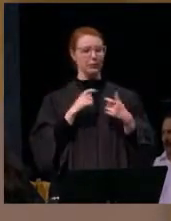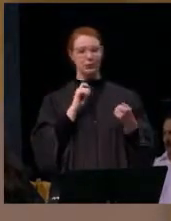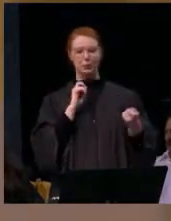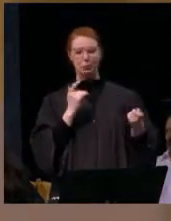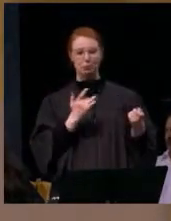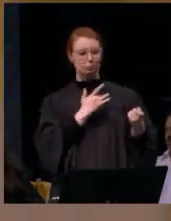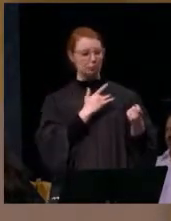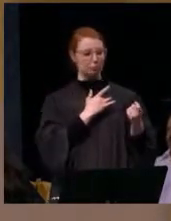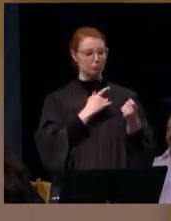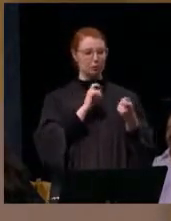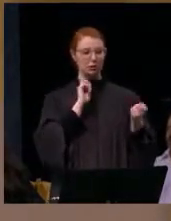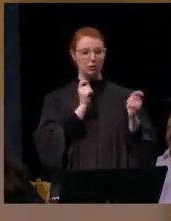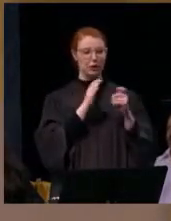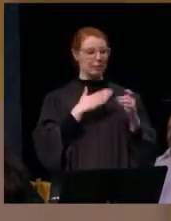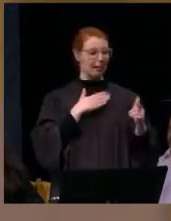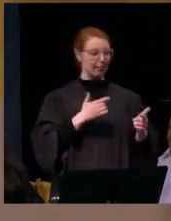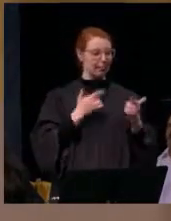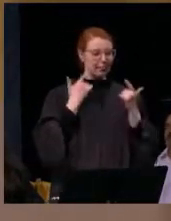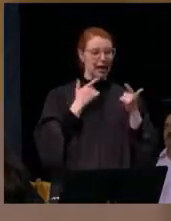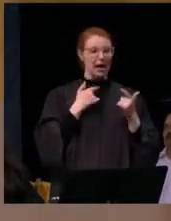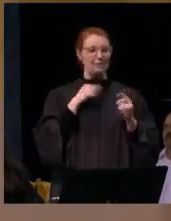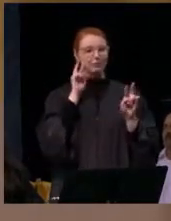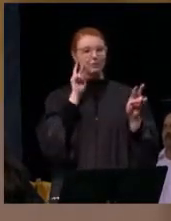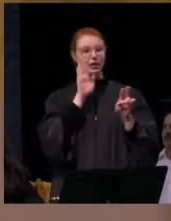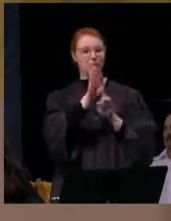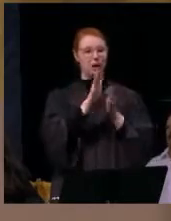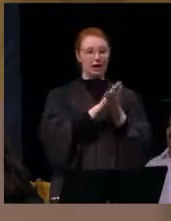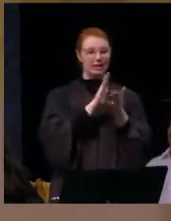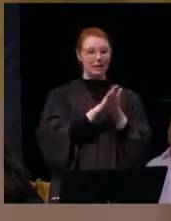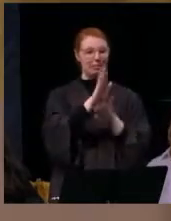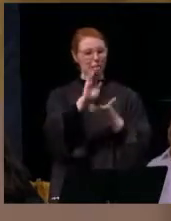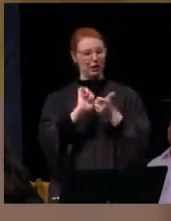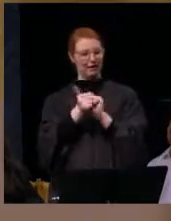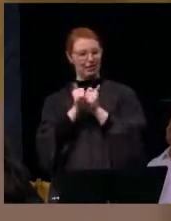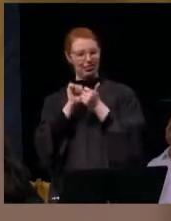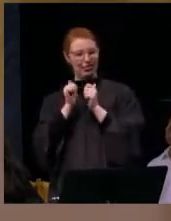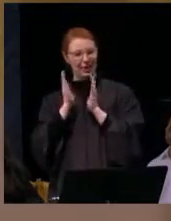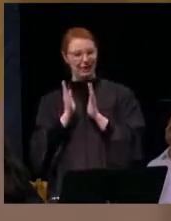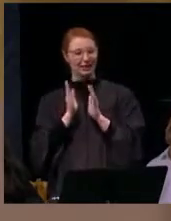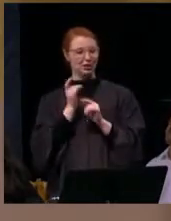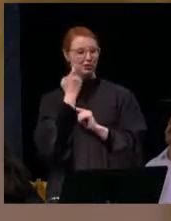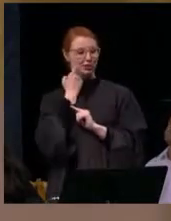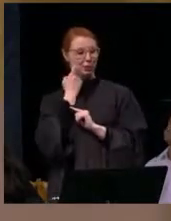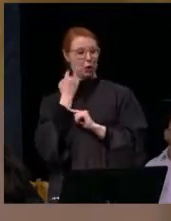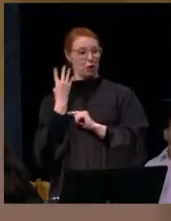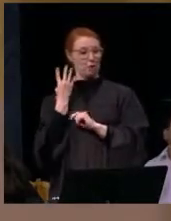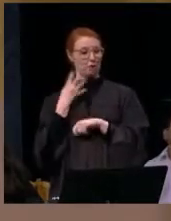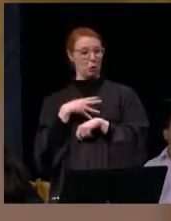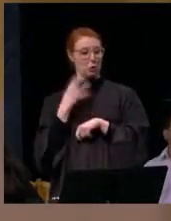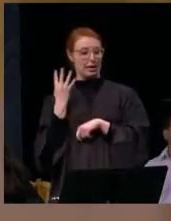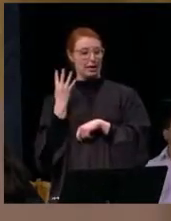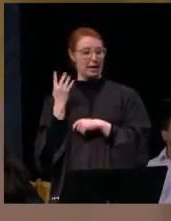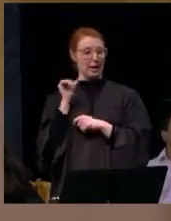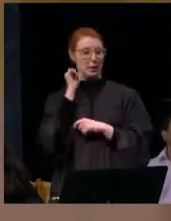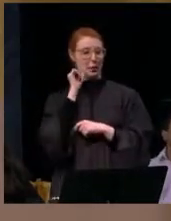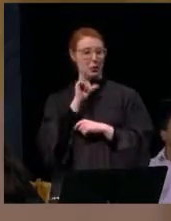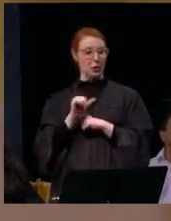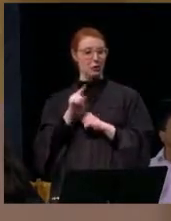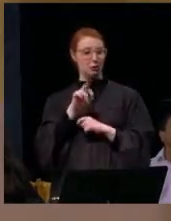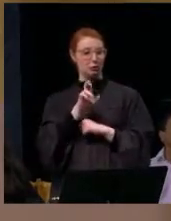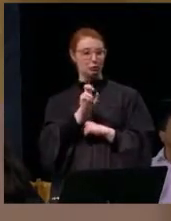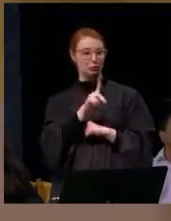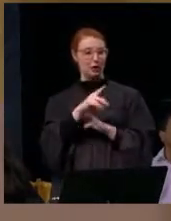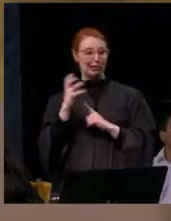your academics, in your athletics, such as our most recent four-time girls track